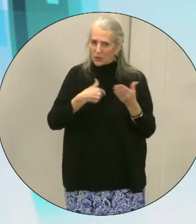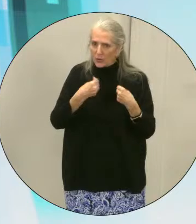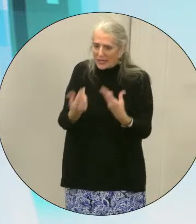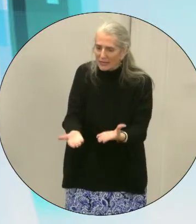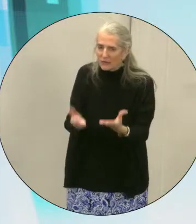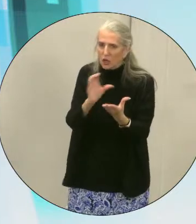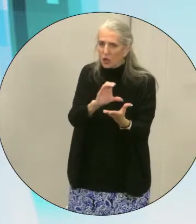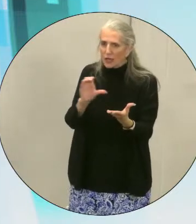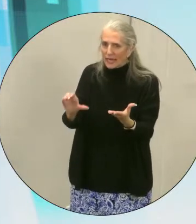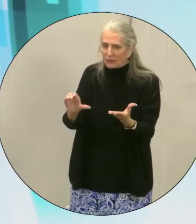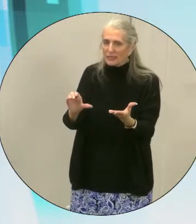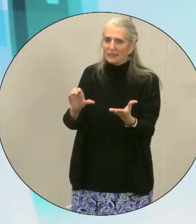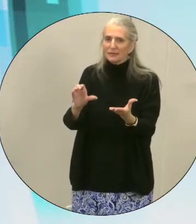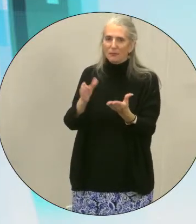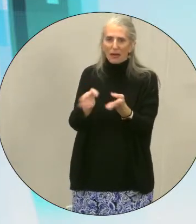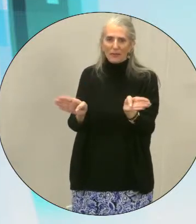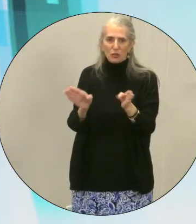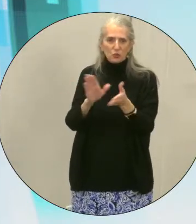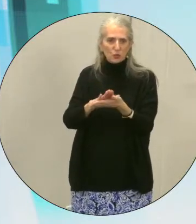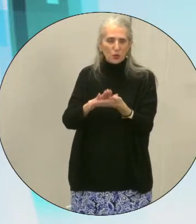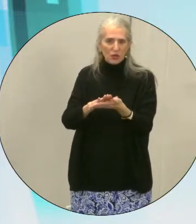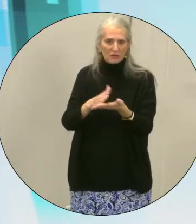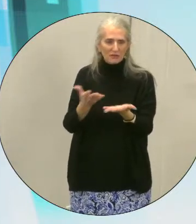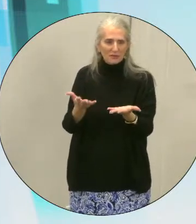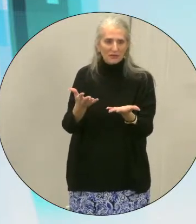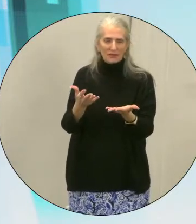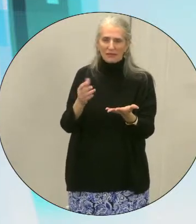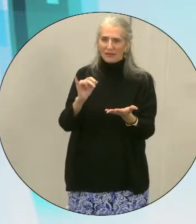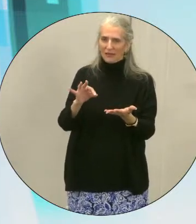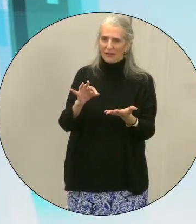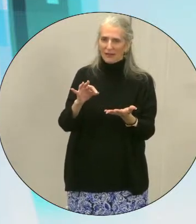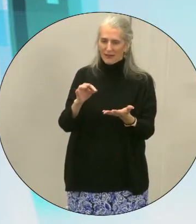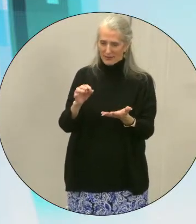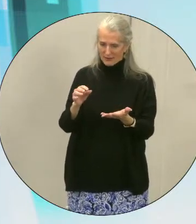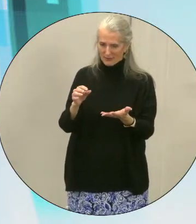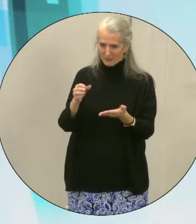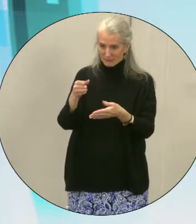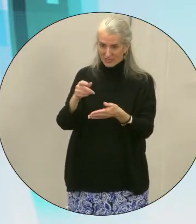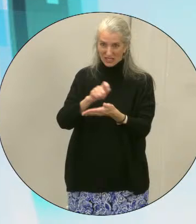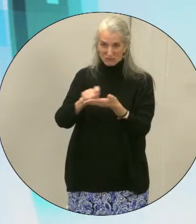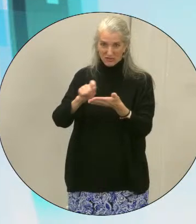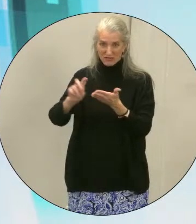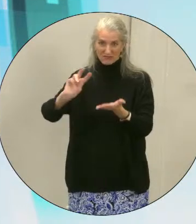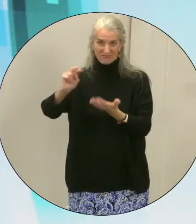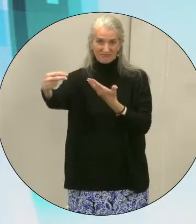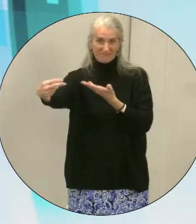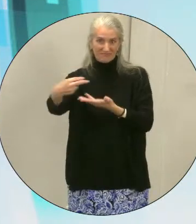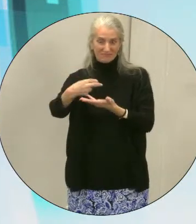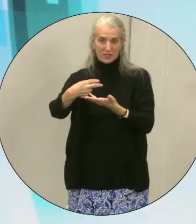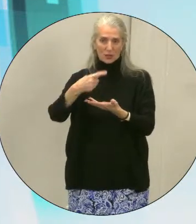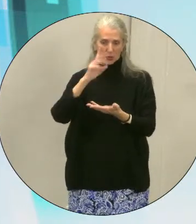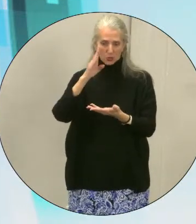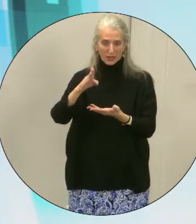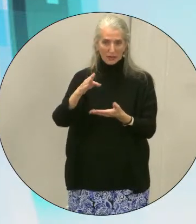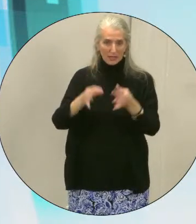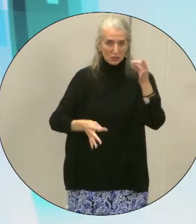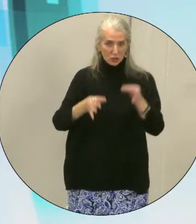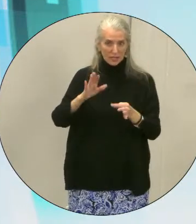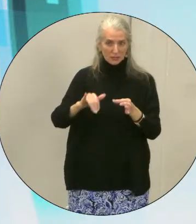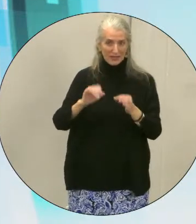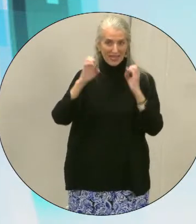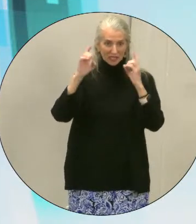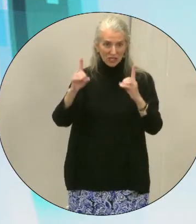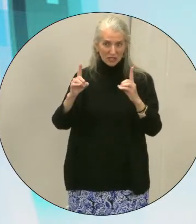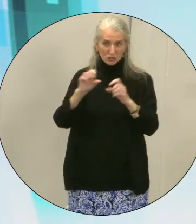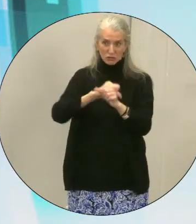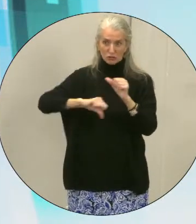children? When the history of the district is written, how will our decisions be judged? By the educational and social outcomes they produce?